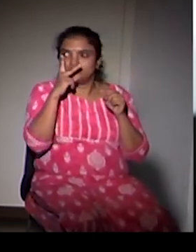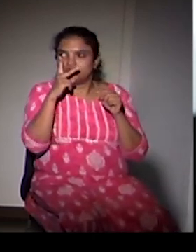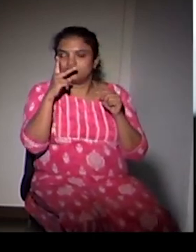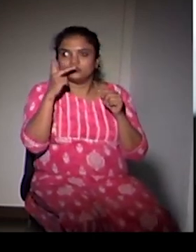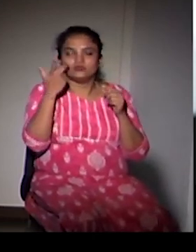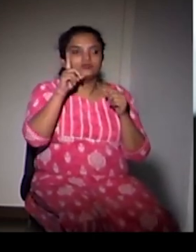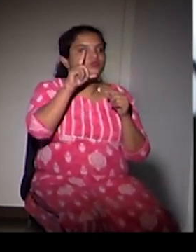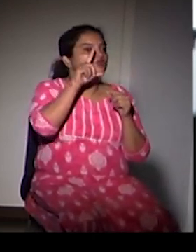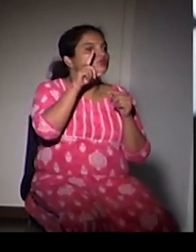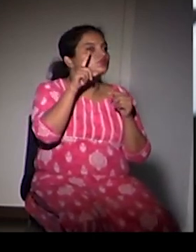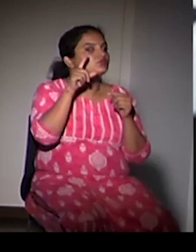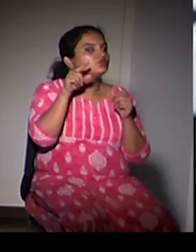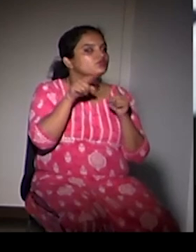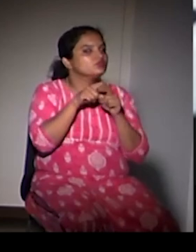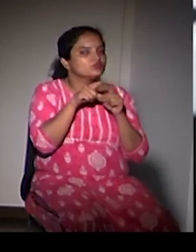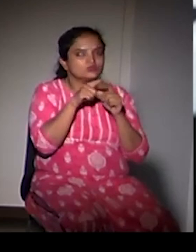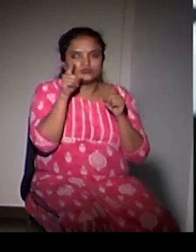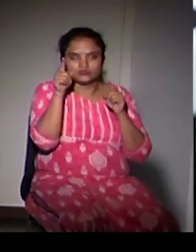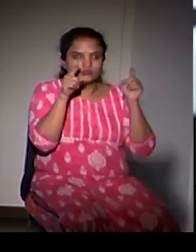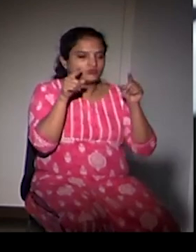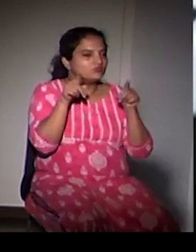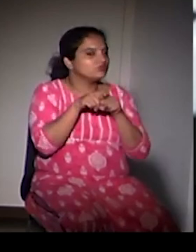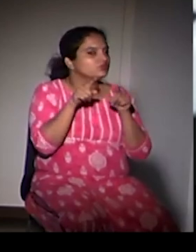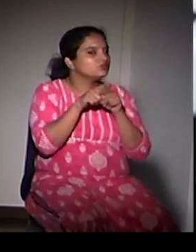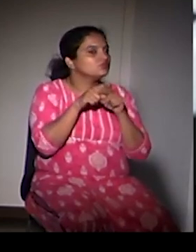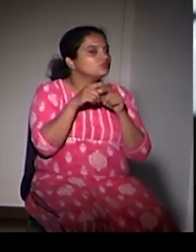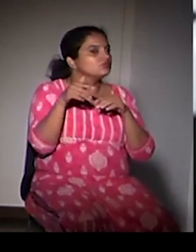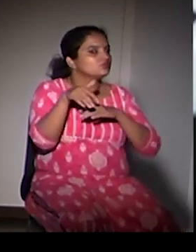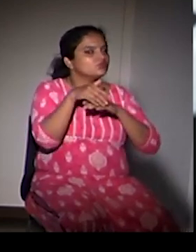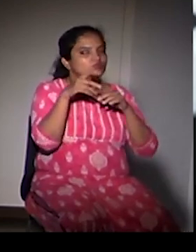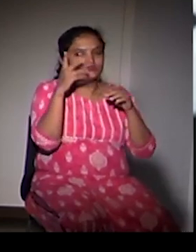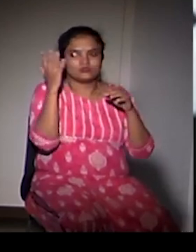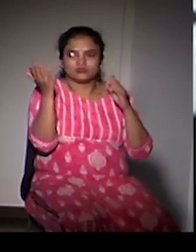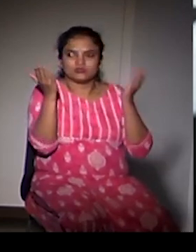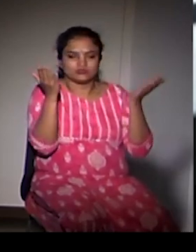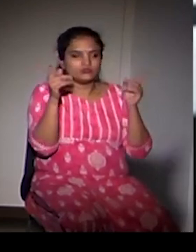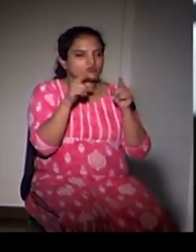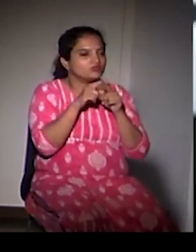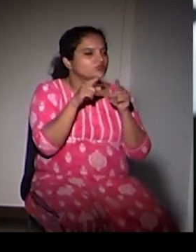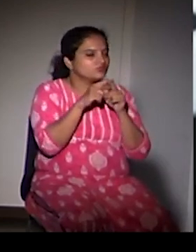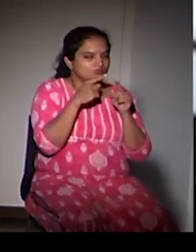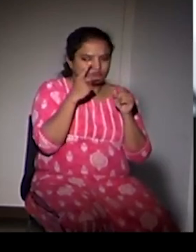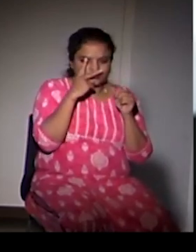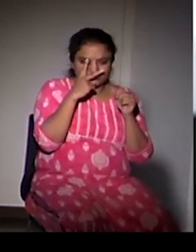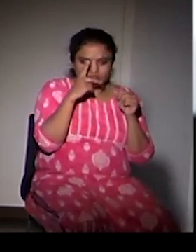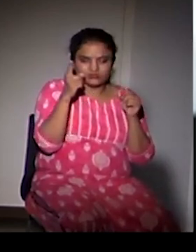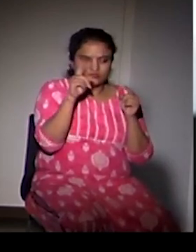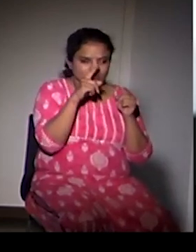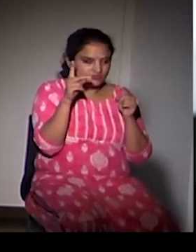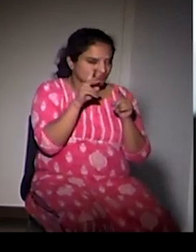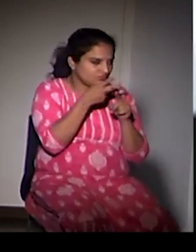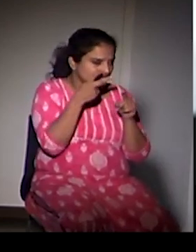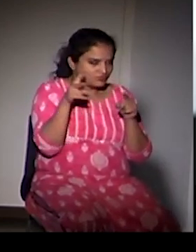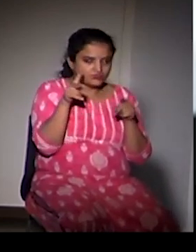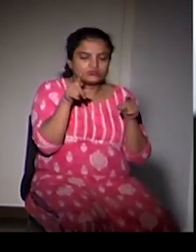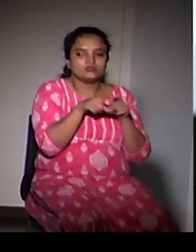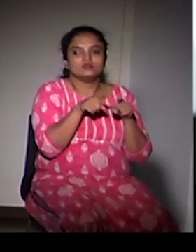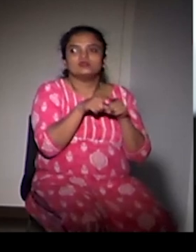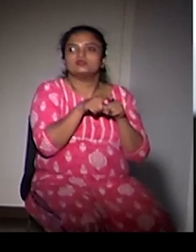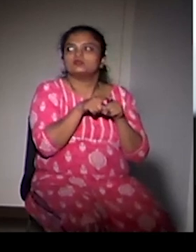And so you've got the two styles side by side, which is slightly odd in a way because they do have a very different effect.